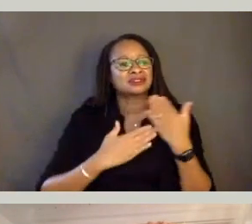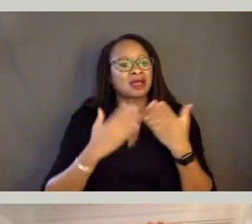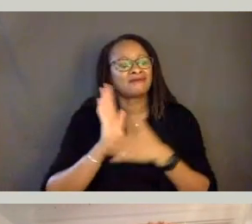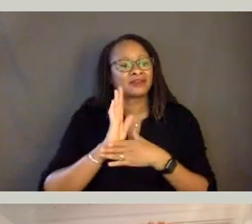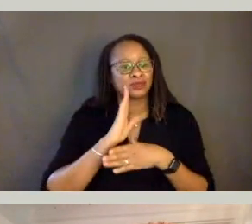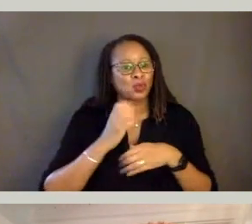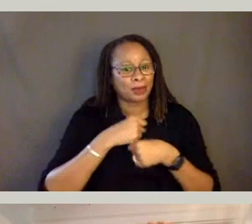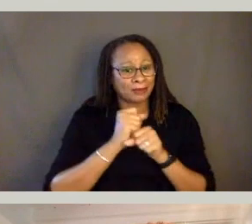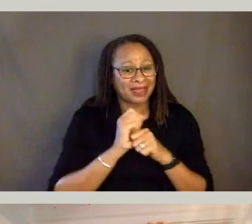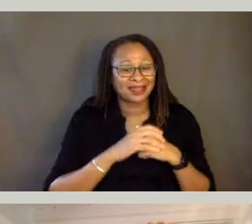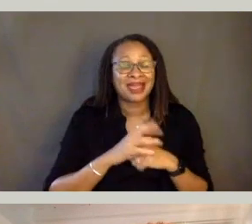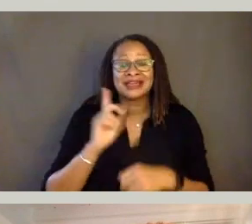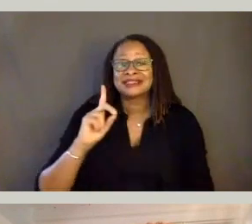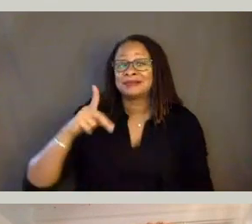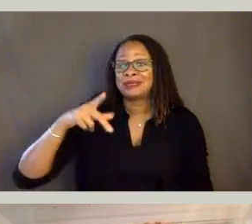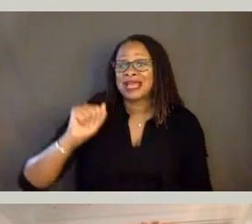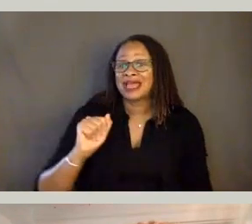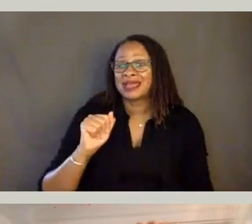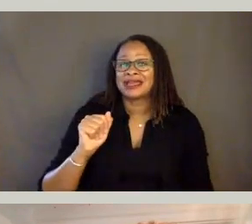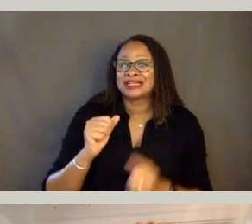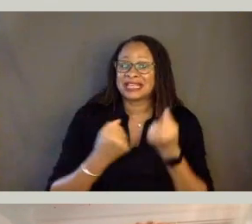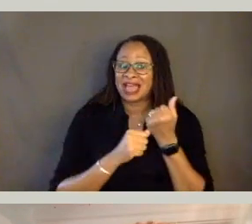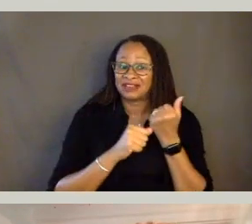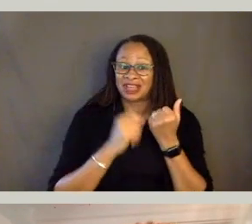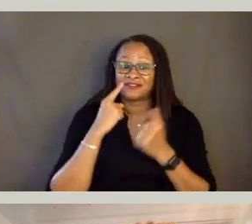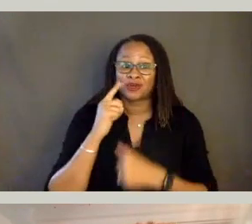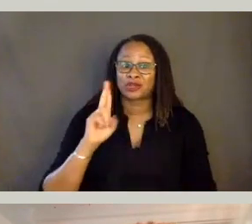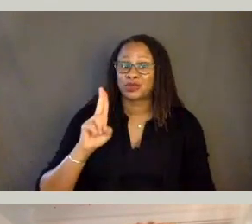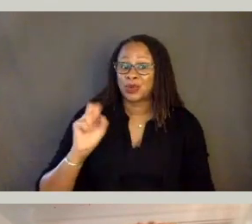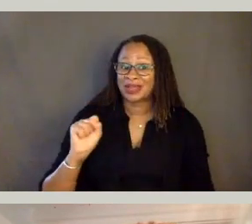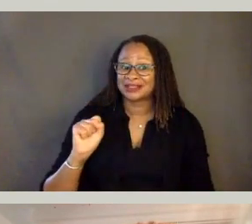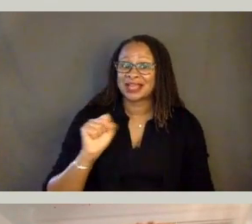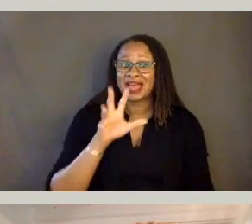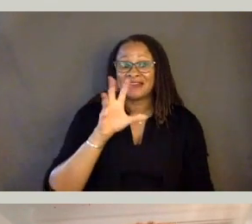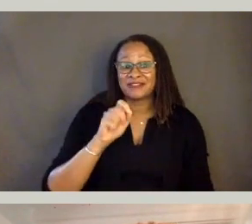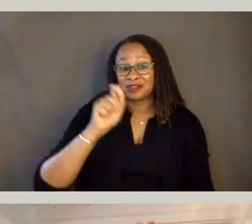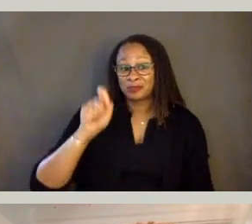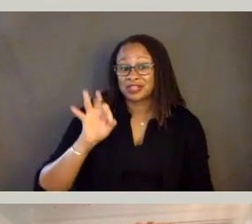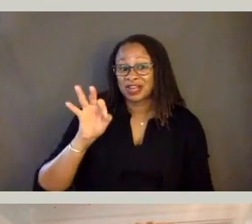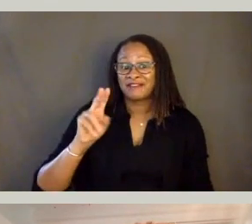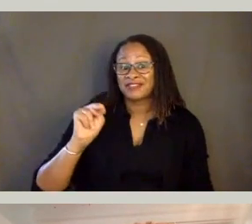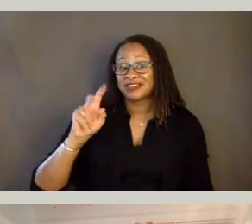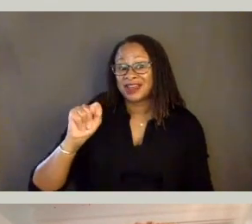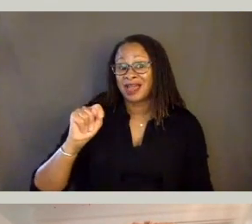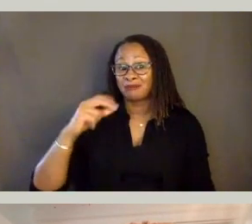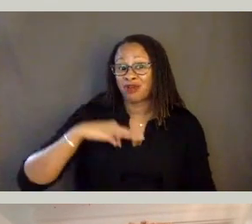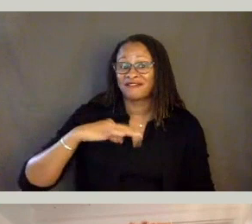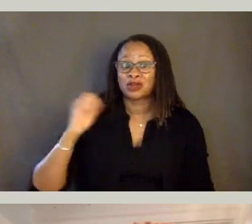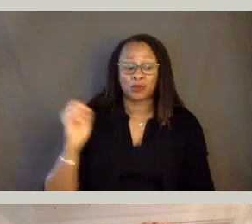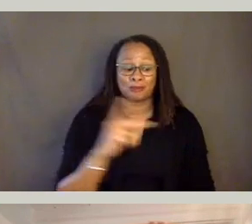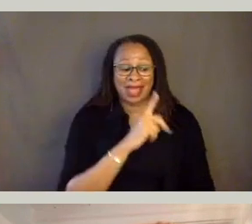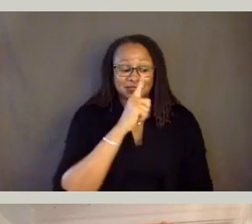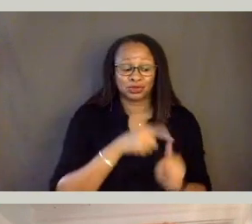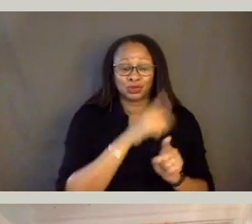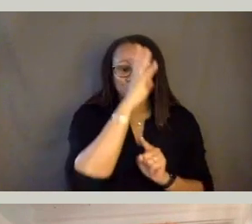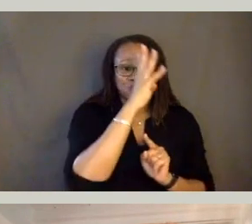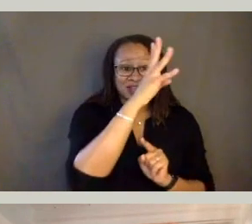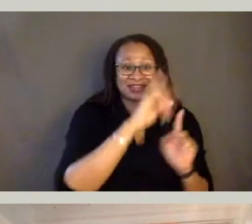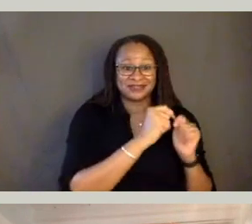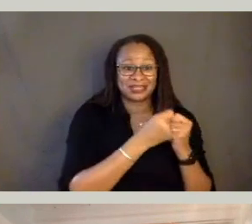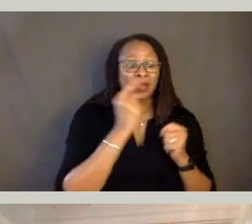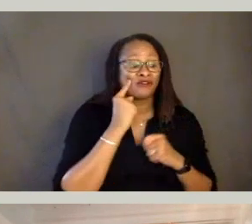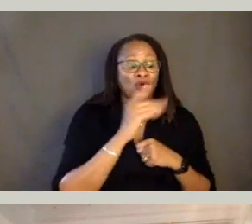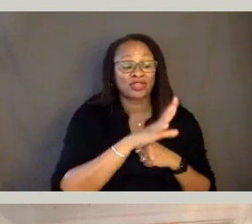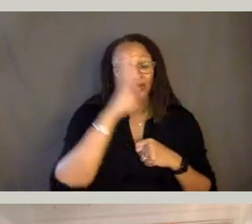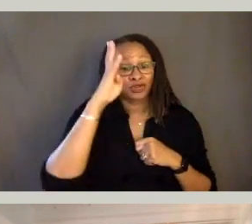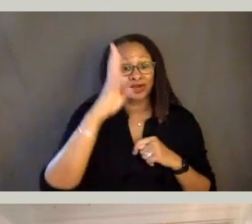the US model where 50% of the net profits of a film go straight back to the creative team, to the makers, for the creative work they did,